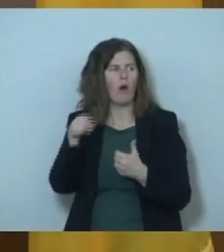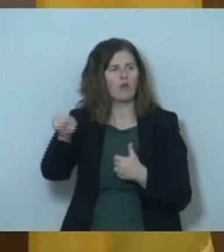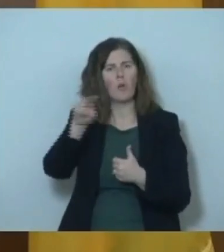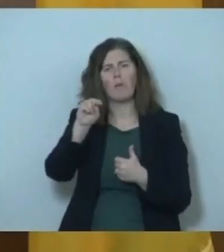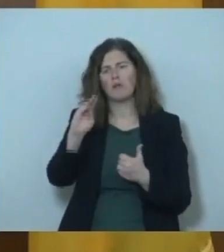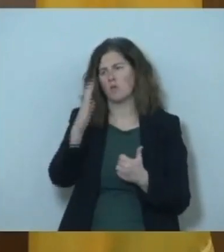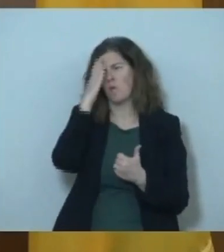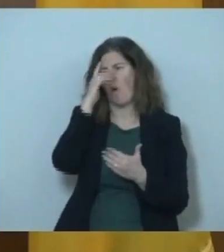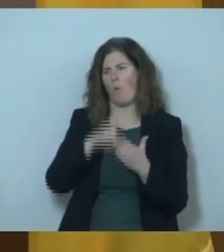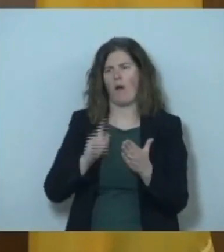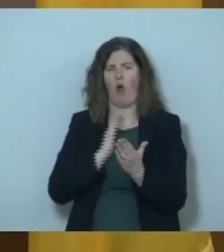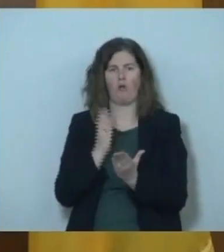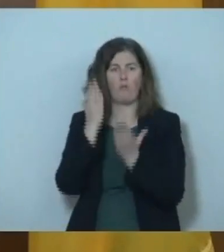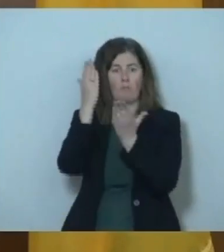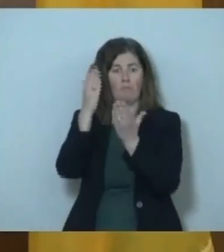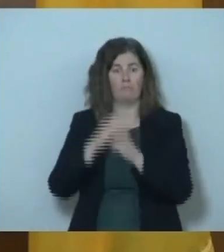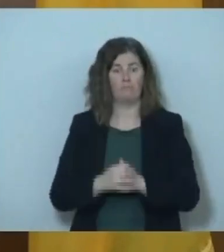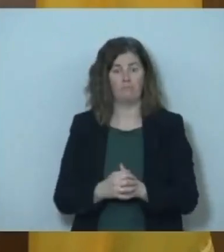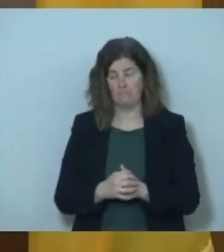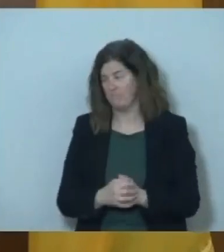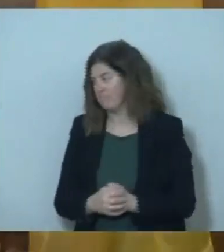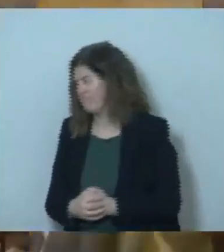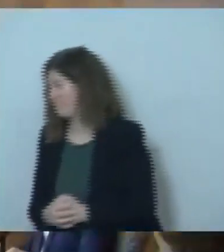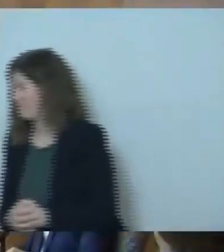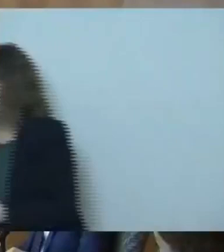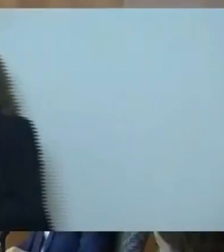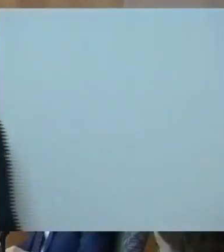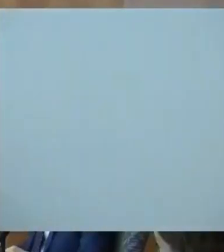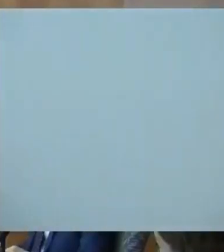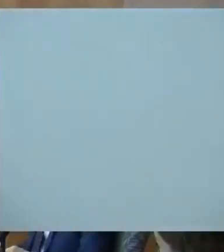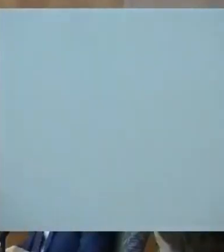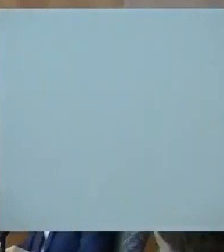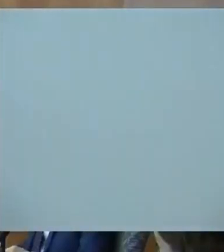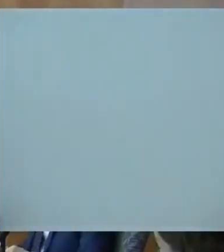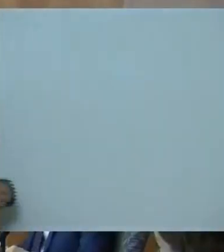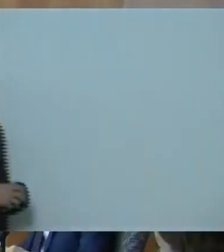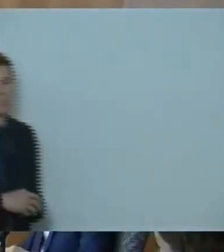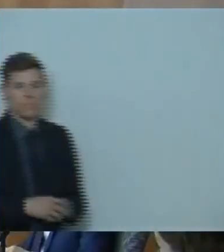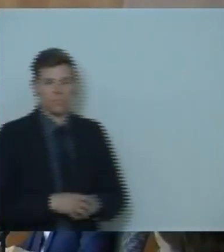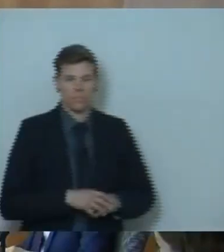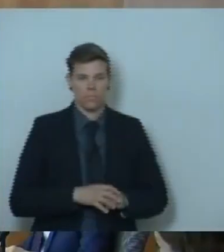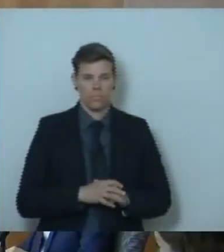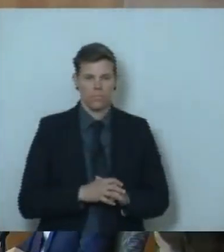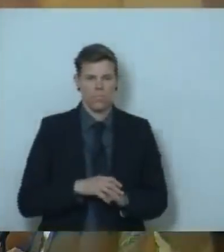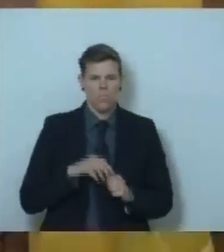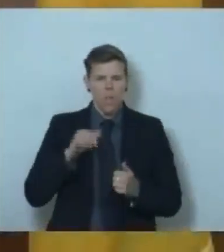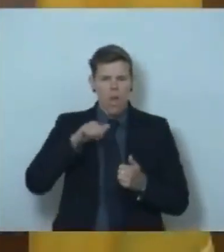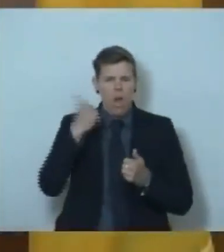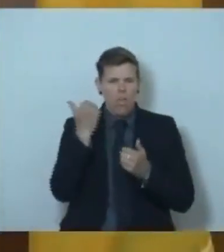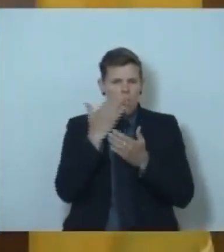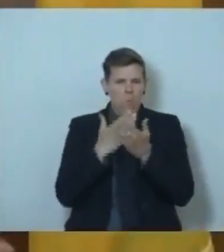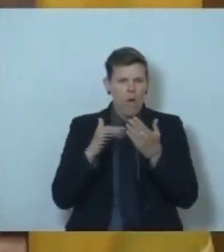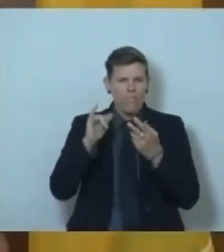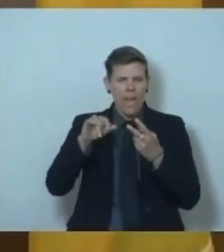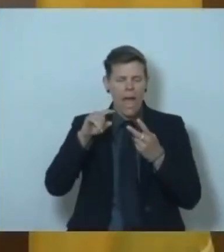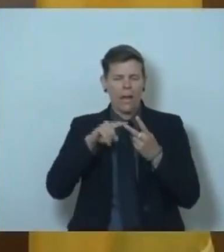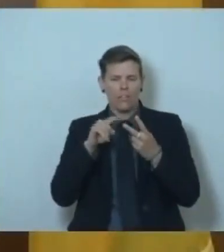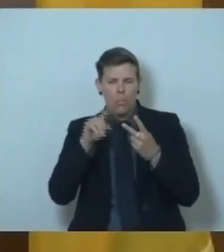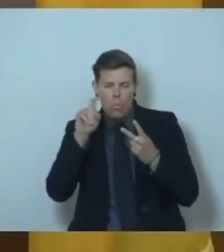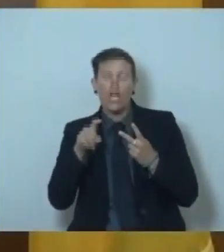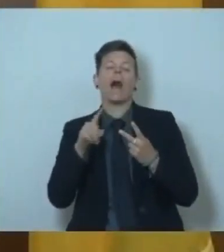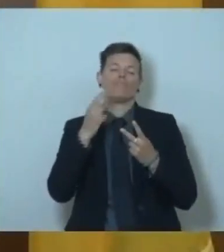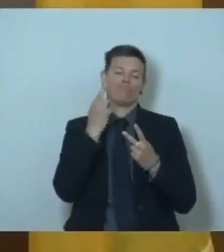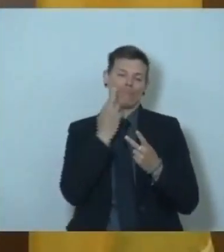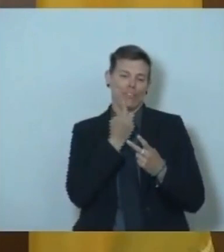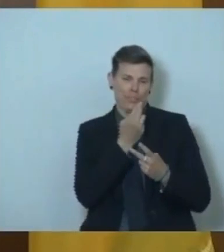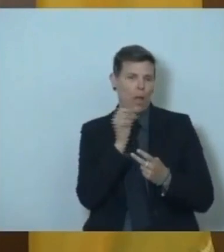to know what we're proposing. And then restaurants. So remember in our, thank you, Dr. Scrasa and